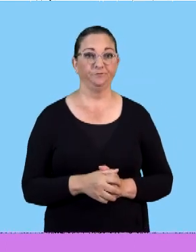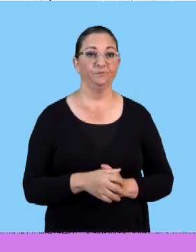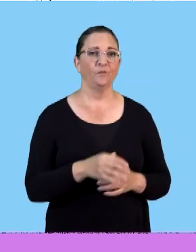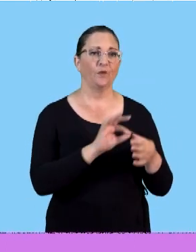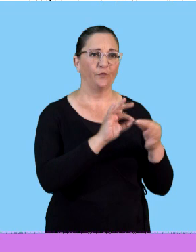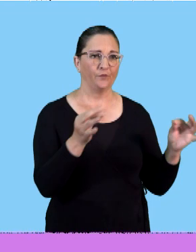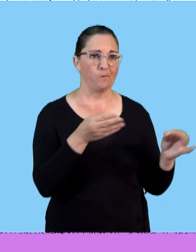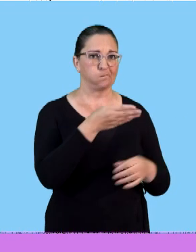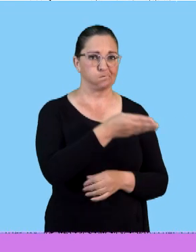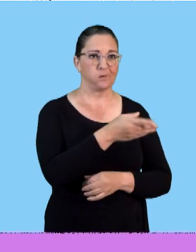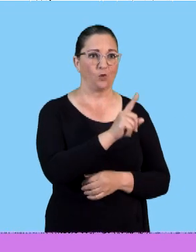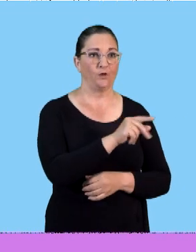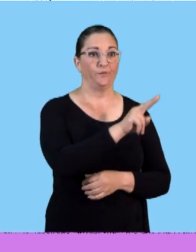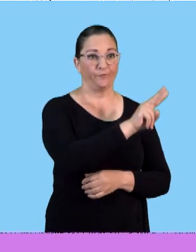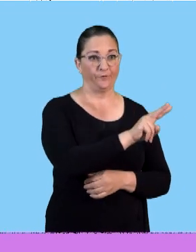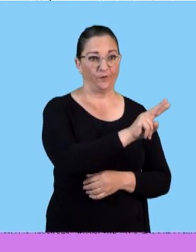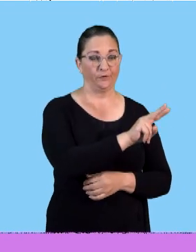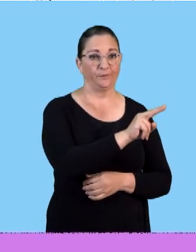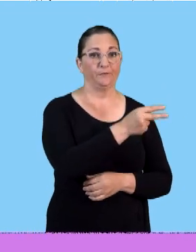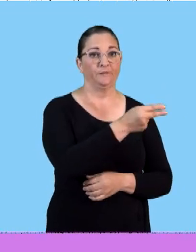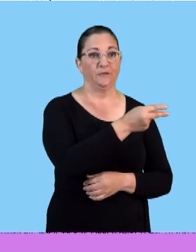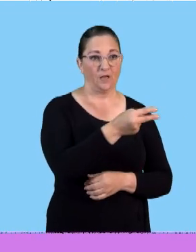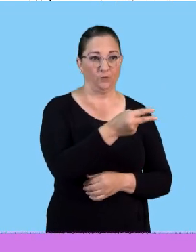so what is the formula then? So I'll say volume